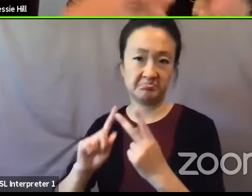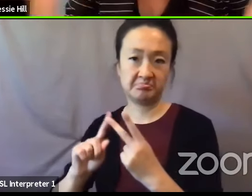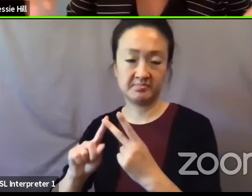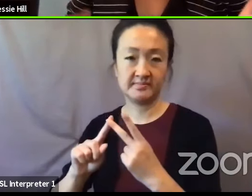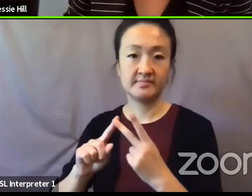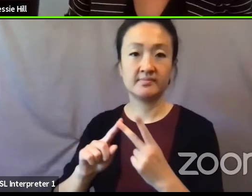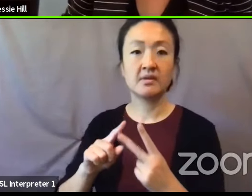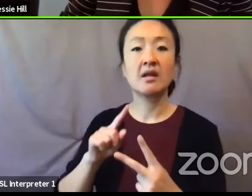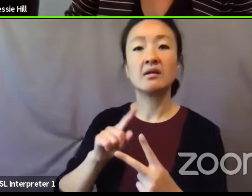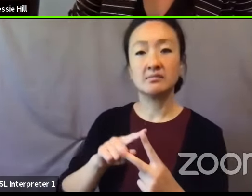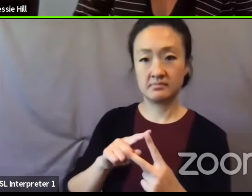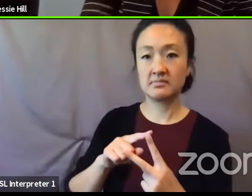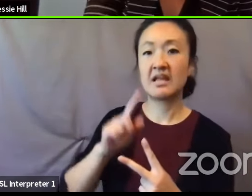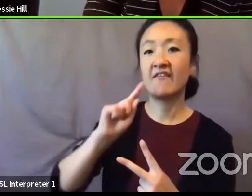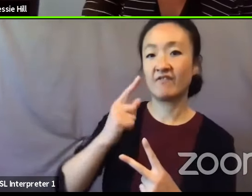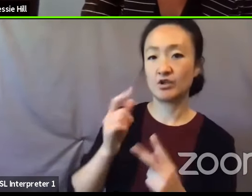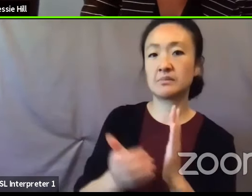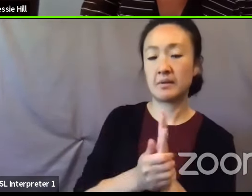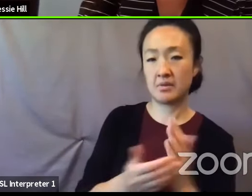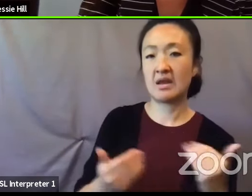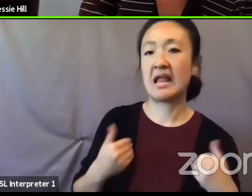there are more principles to draw on, but.